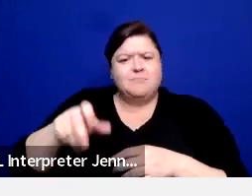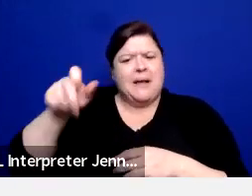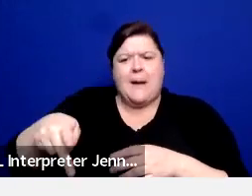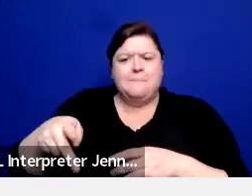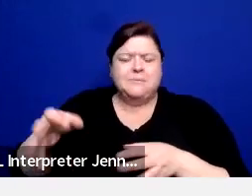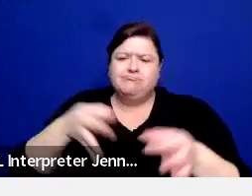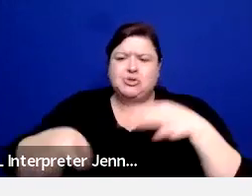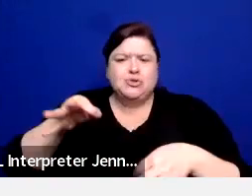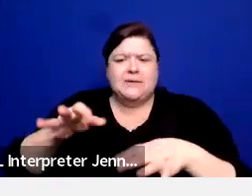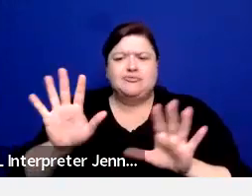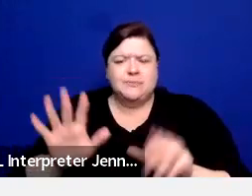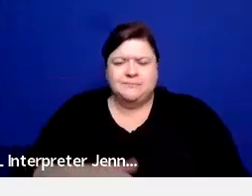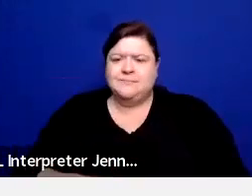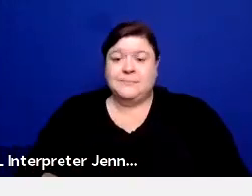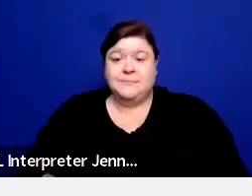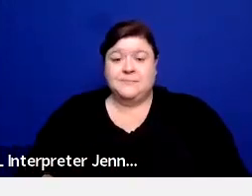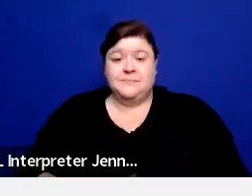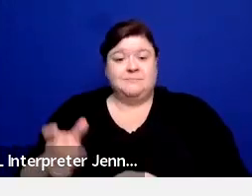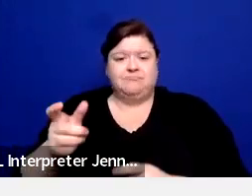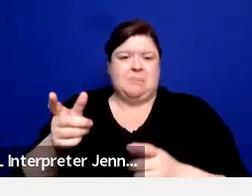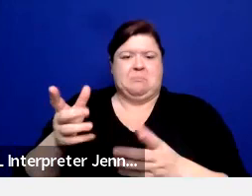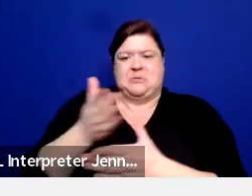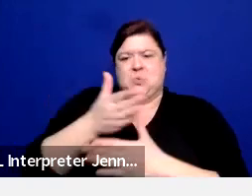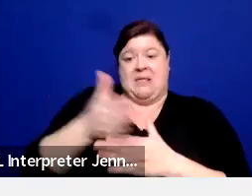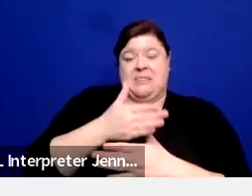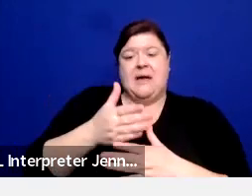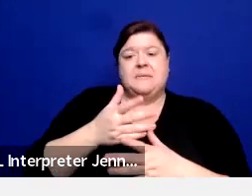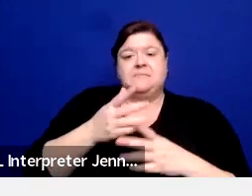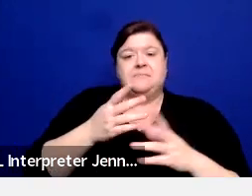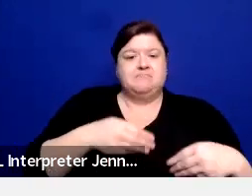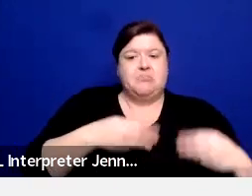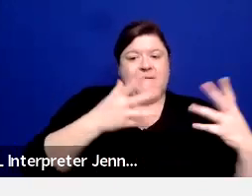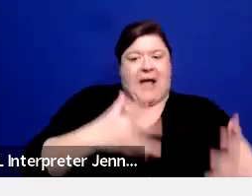exchange between the caregiver and the child care provider.